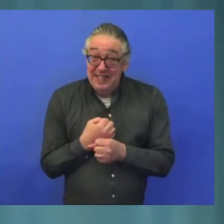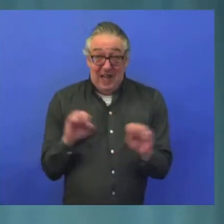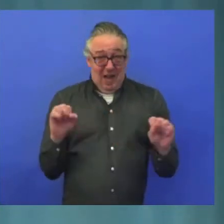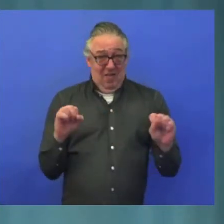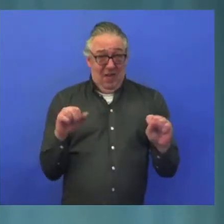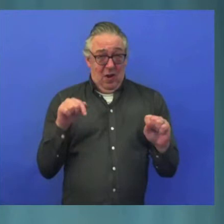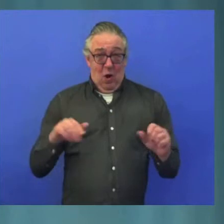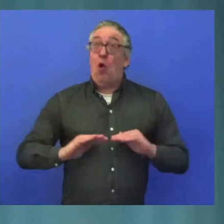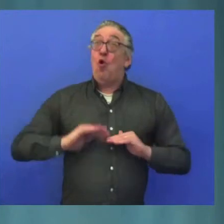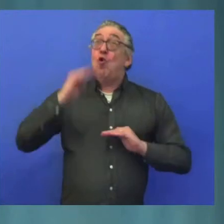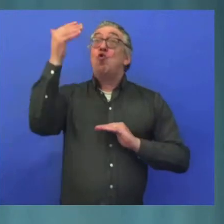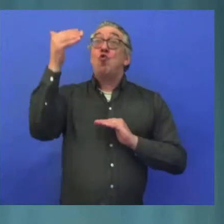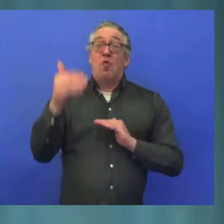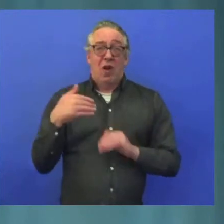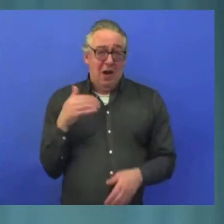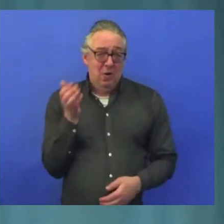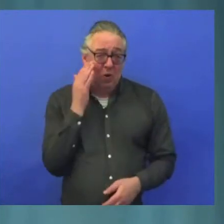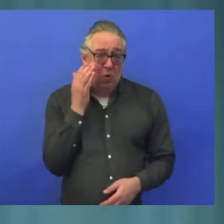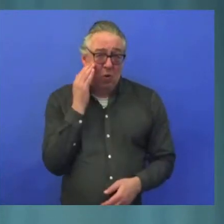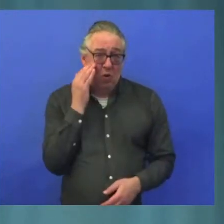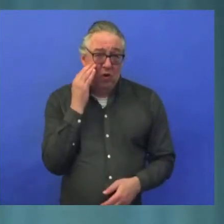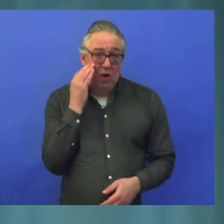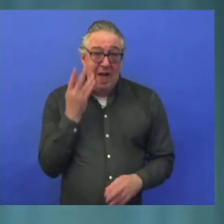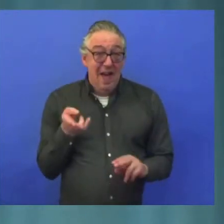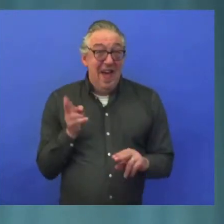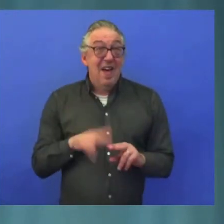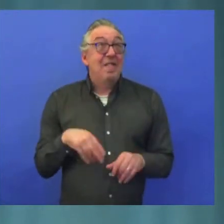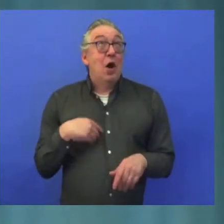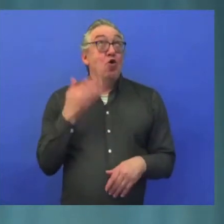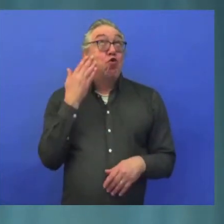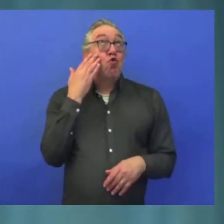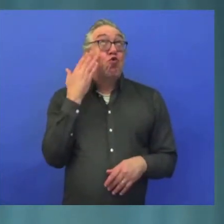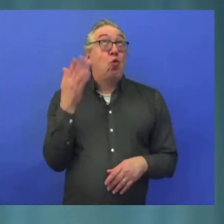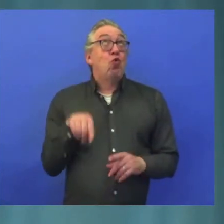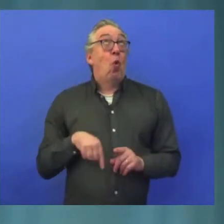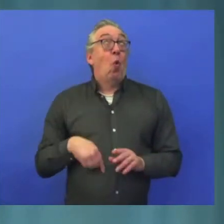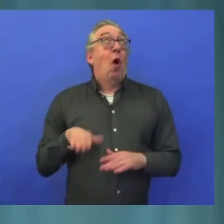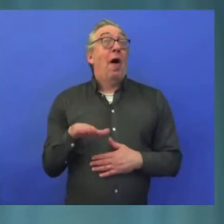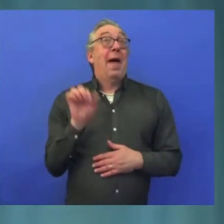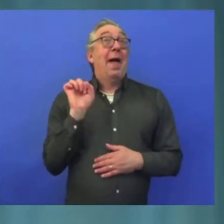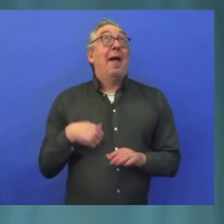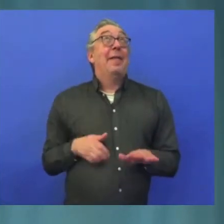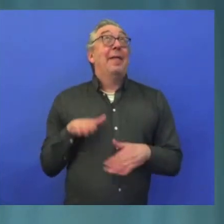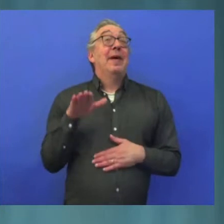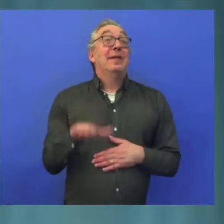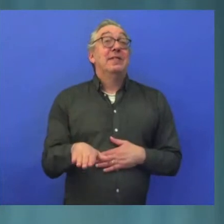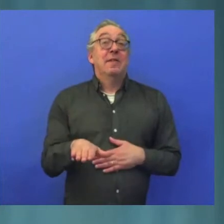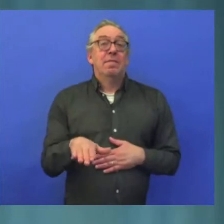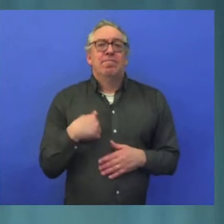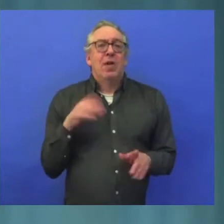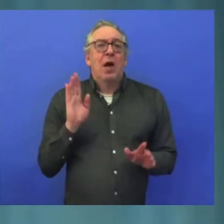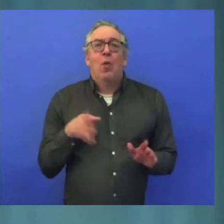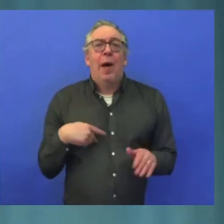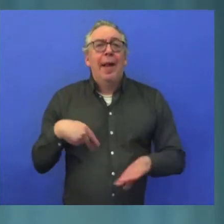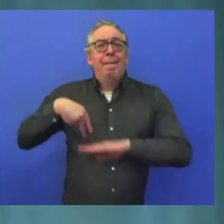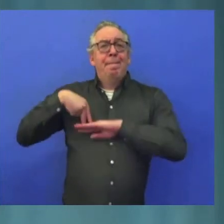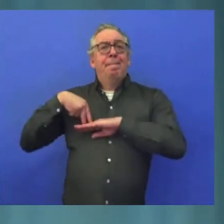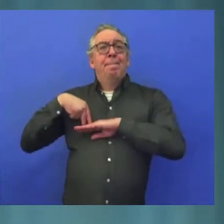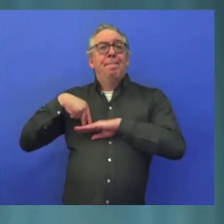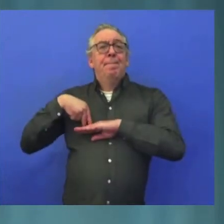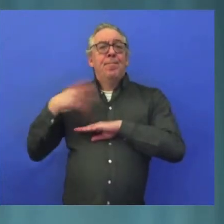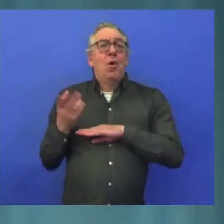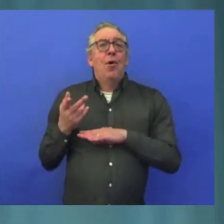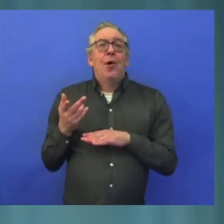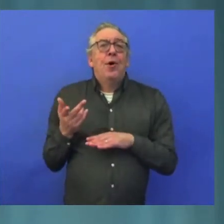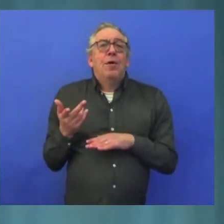wouldn't take this step unless I know that it's a safe one. So I want to close my